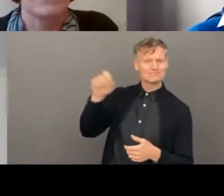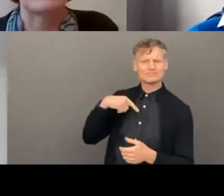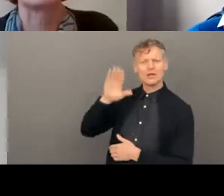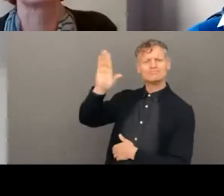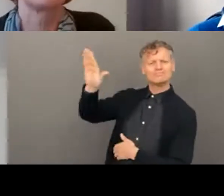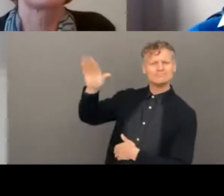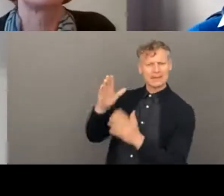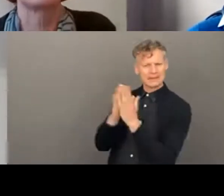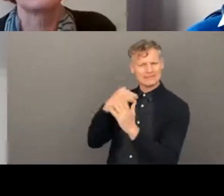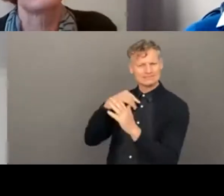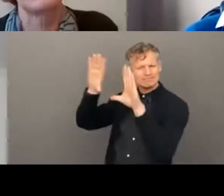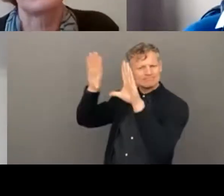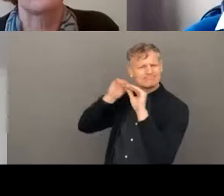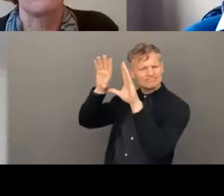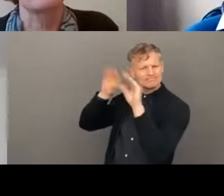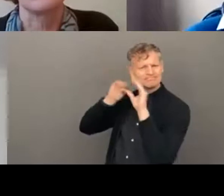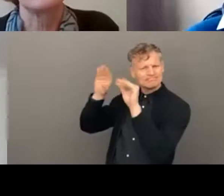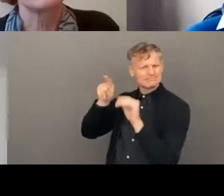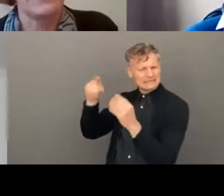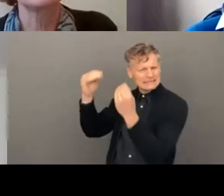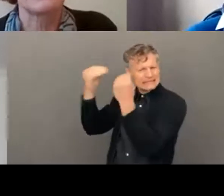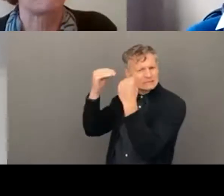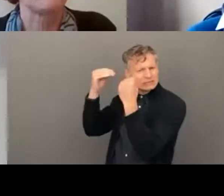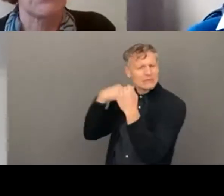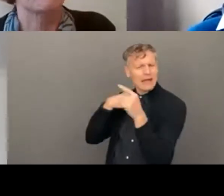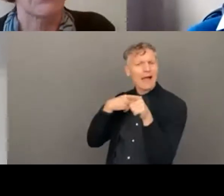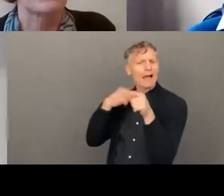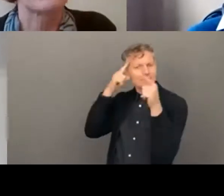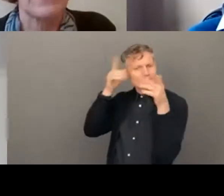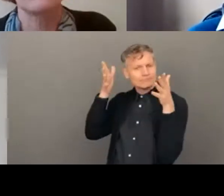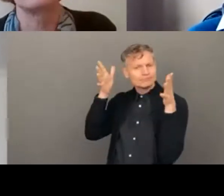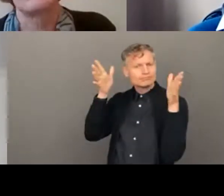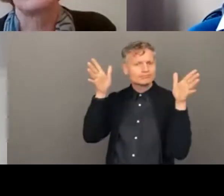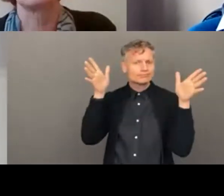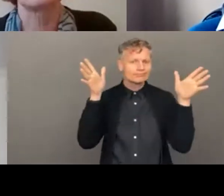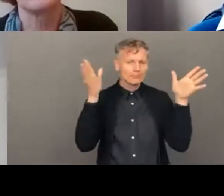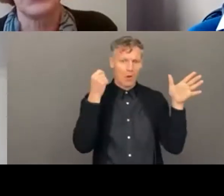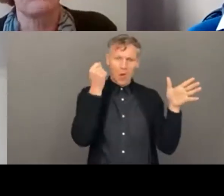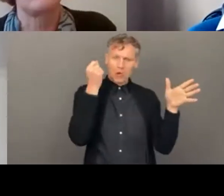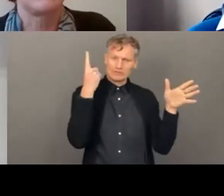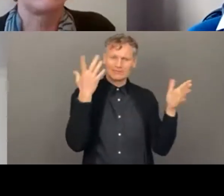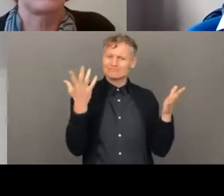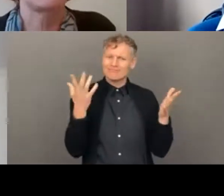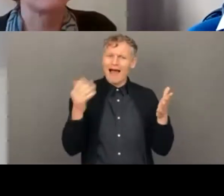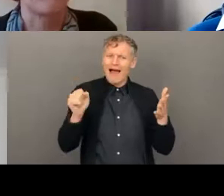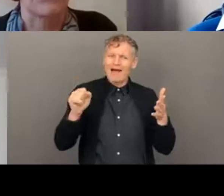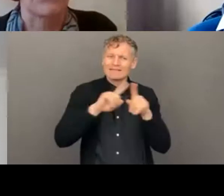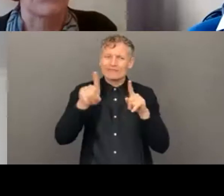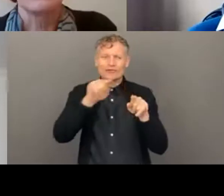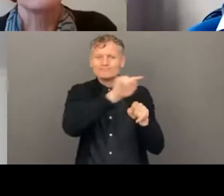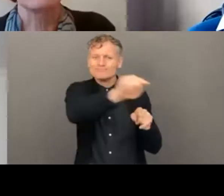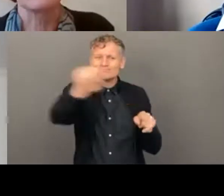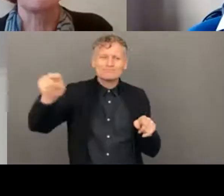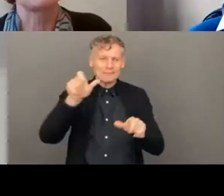many ways to implement disability inclusion, depending on your organization and what you do and how you